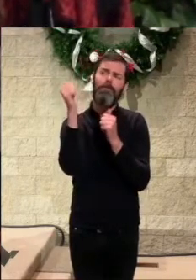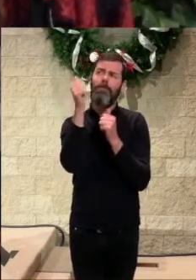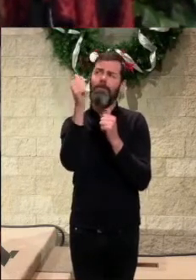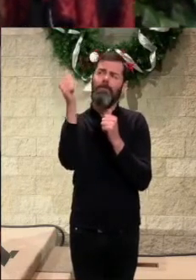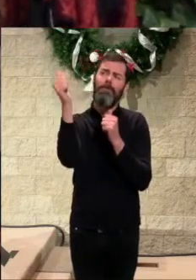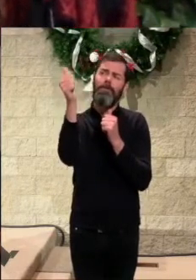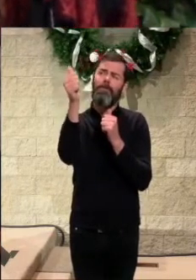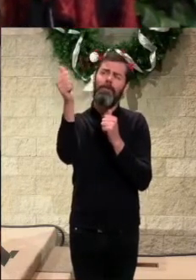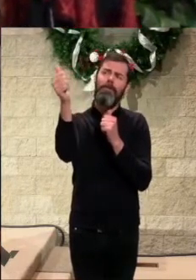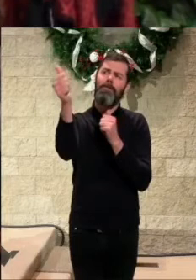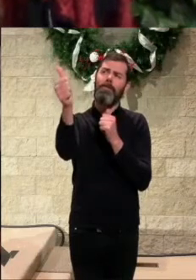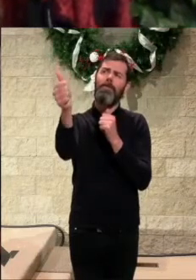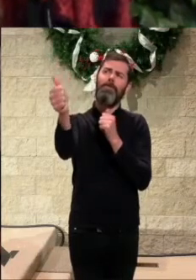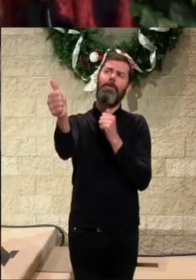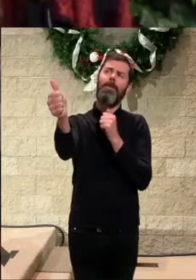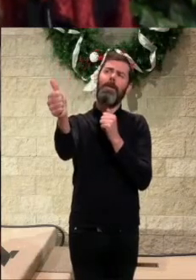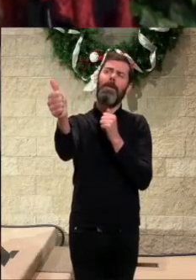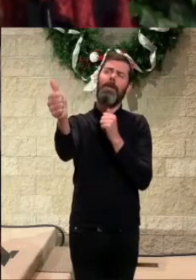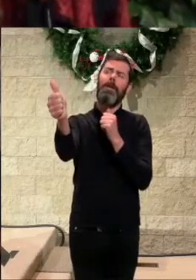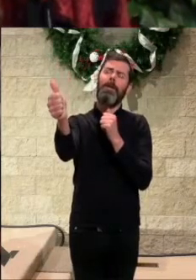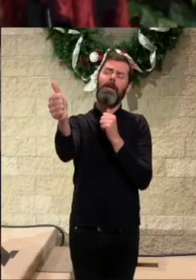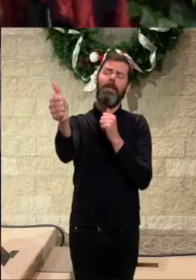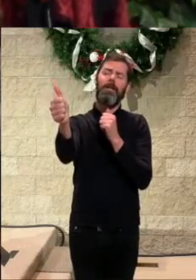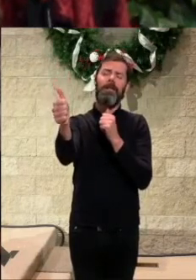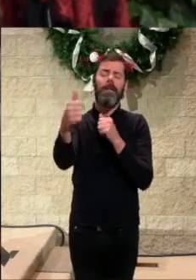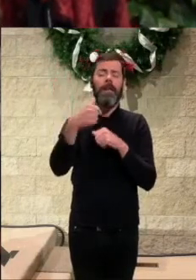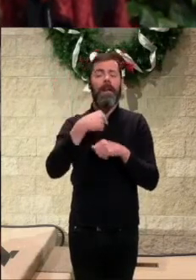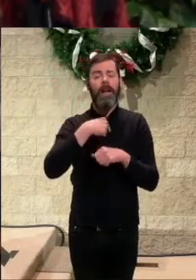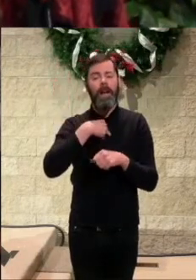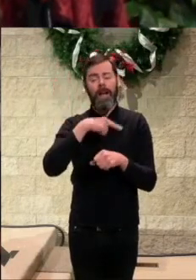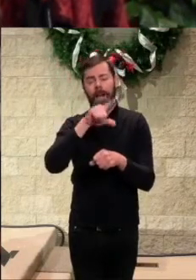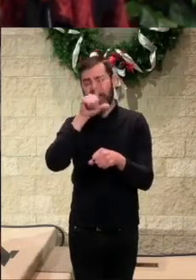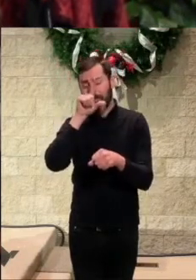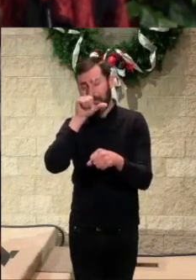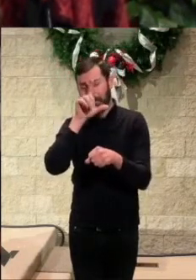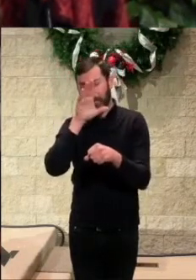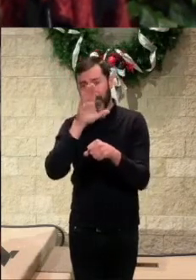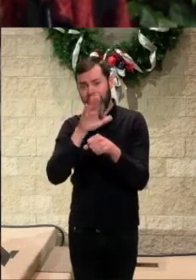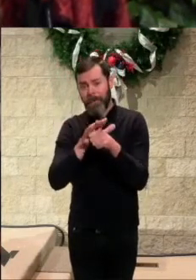back, I promise you